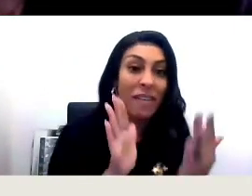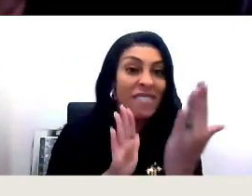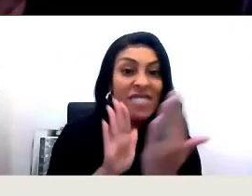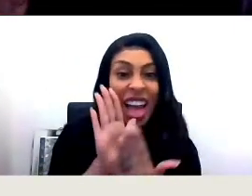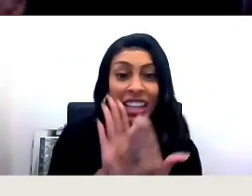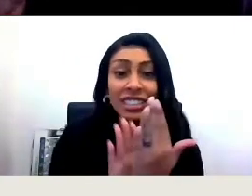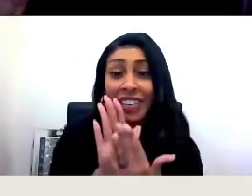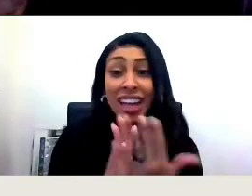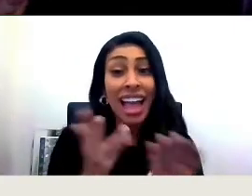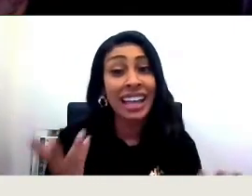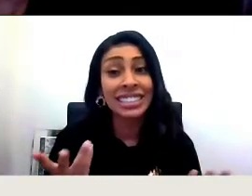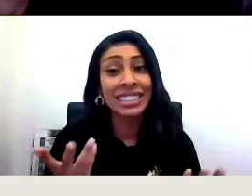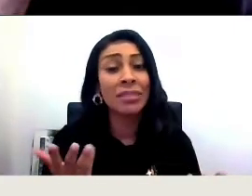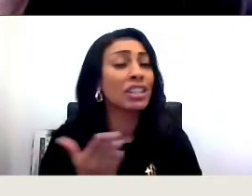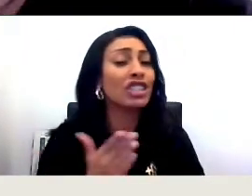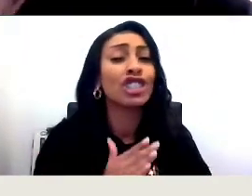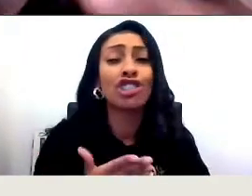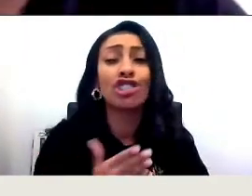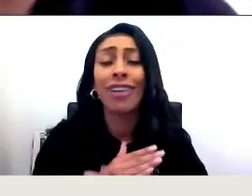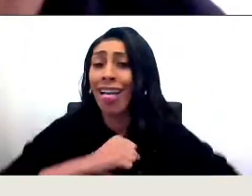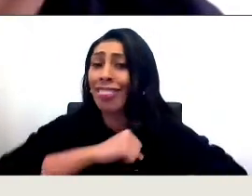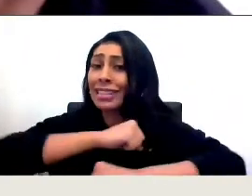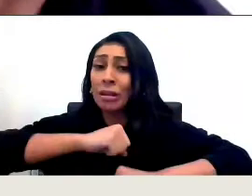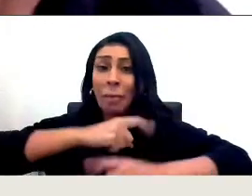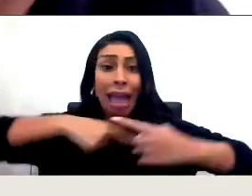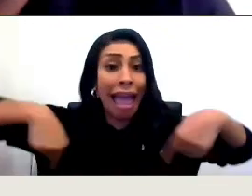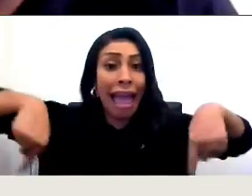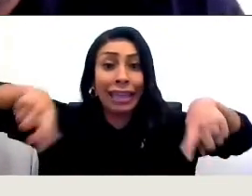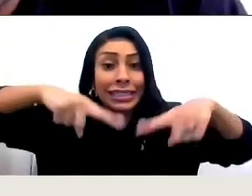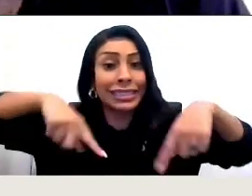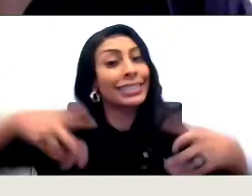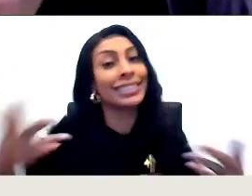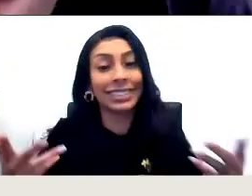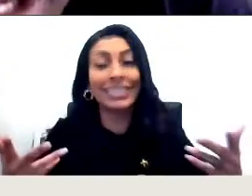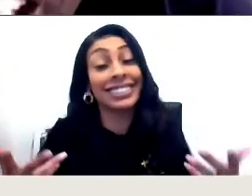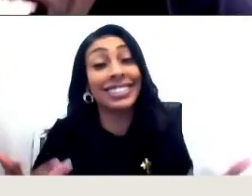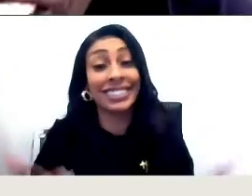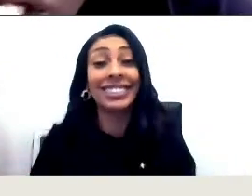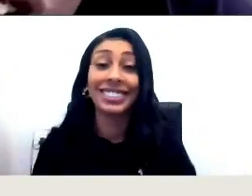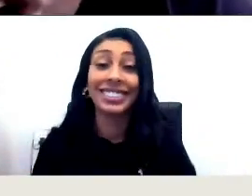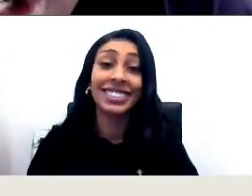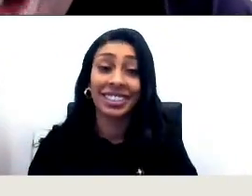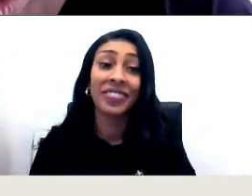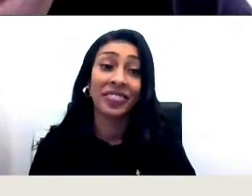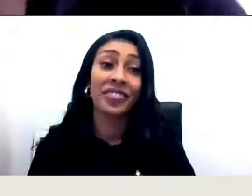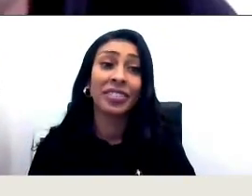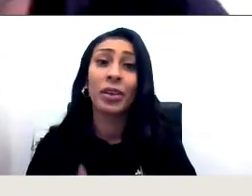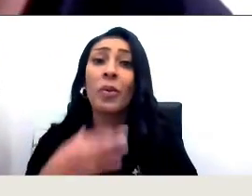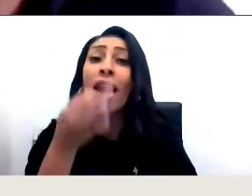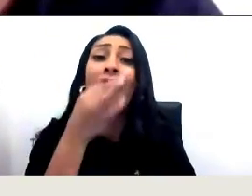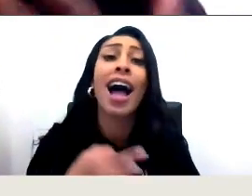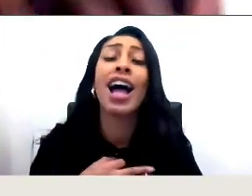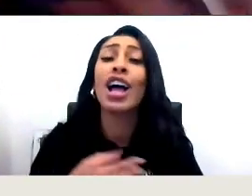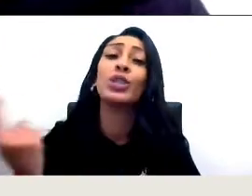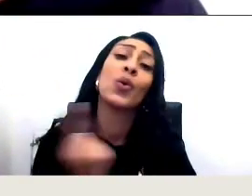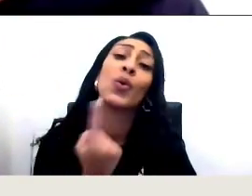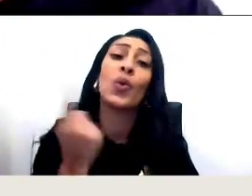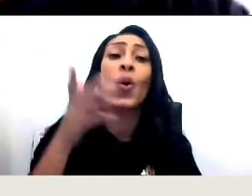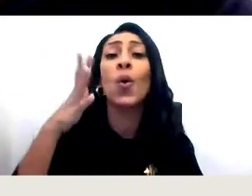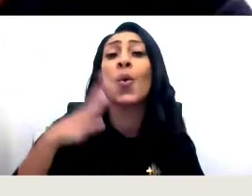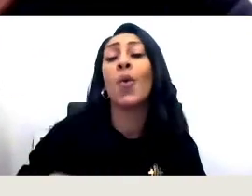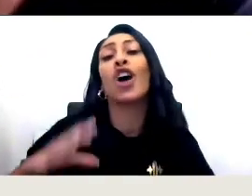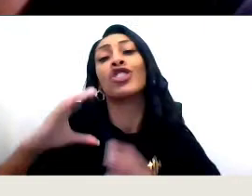No, that's very true. So I mean, to share a space. Absolutely. When I was asked, you know, who do you want to be